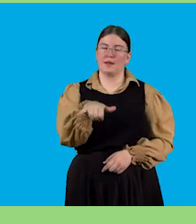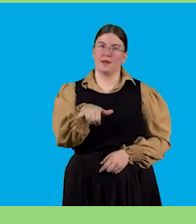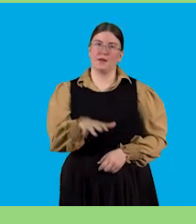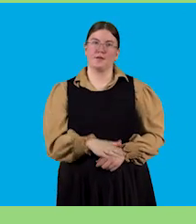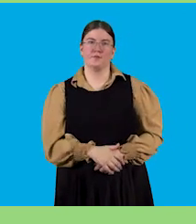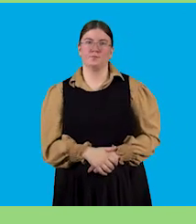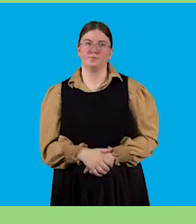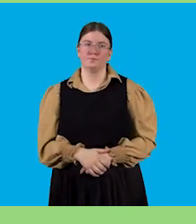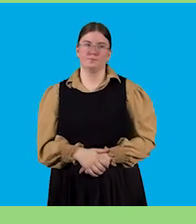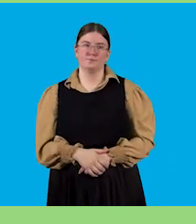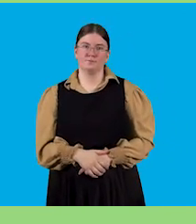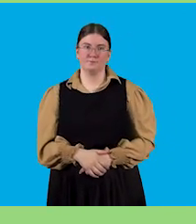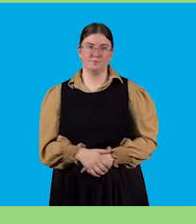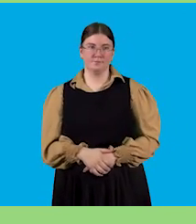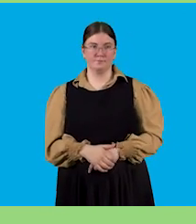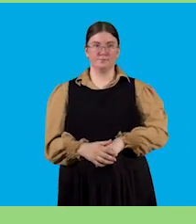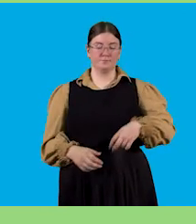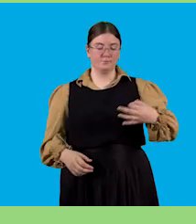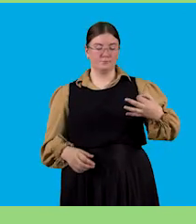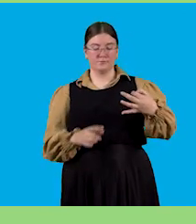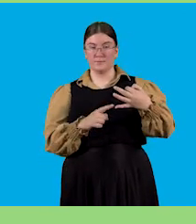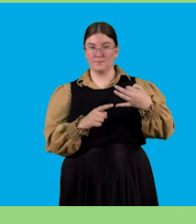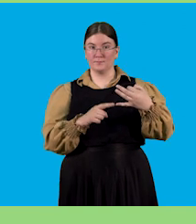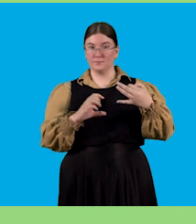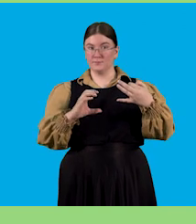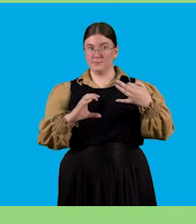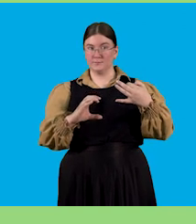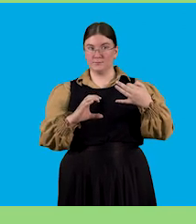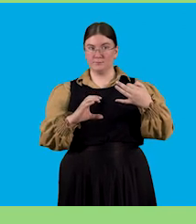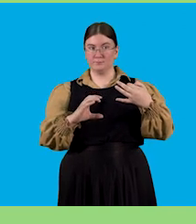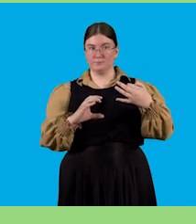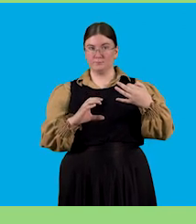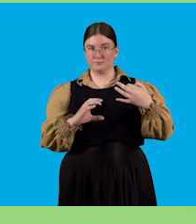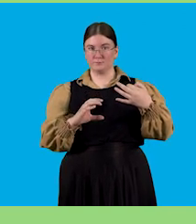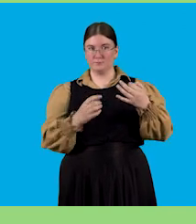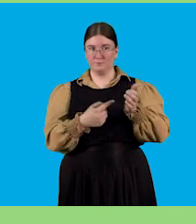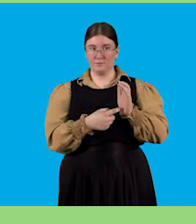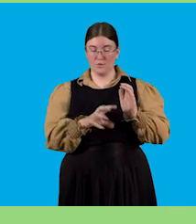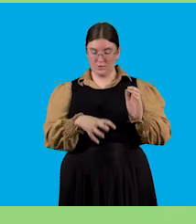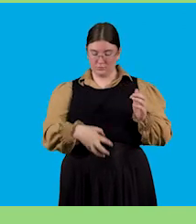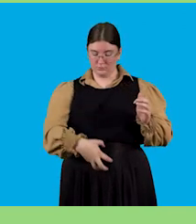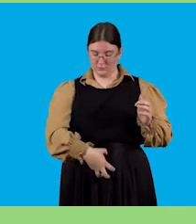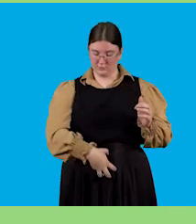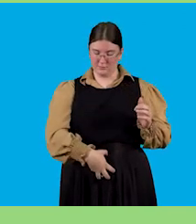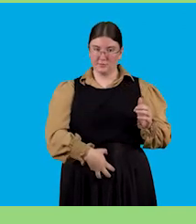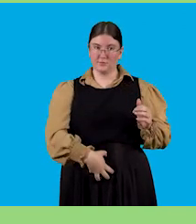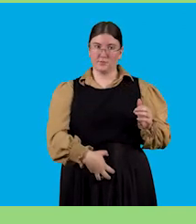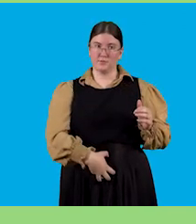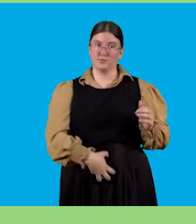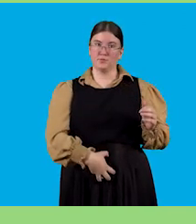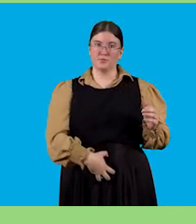And then C points to the